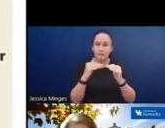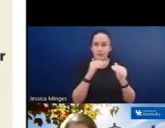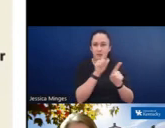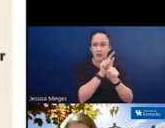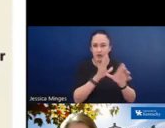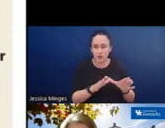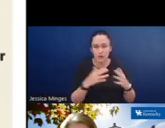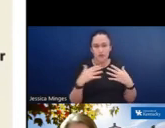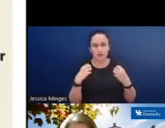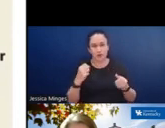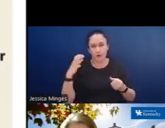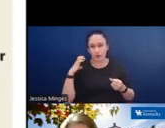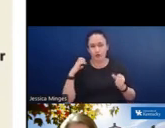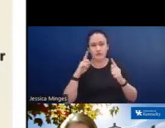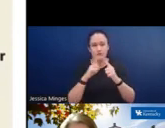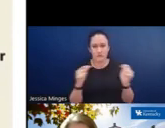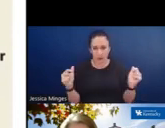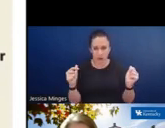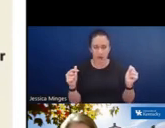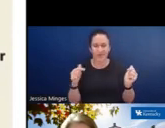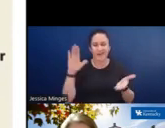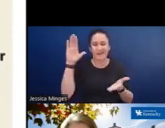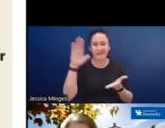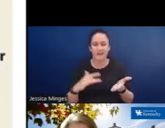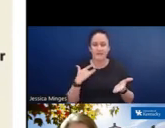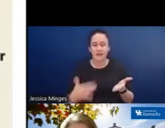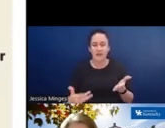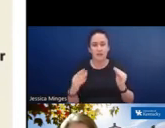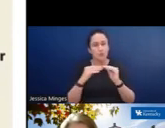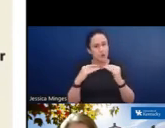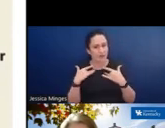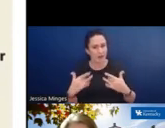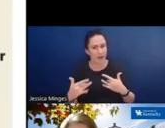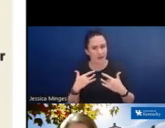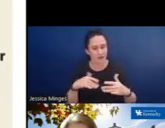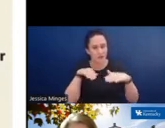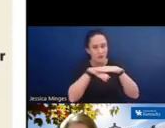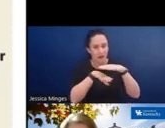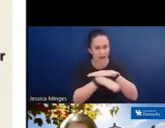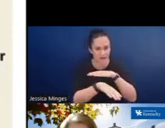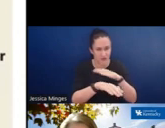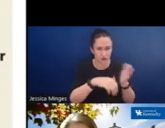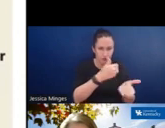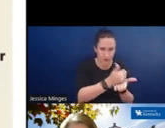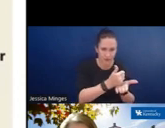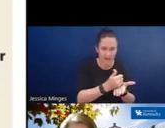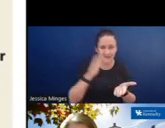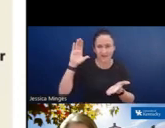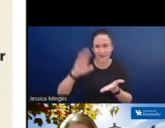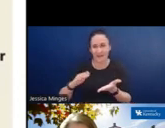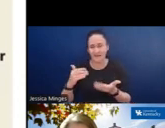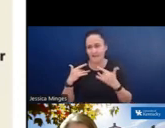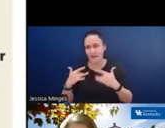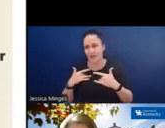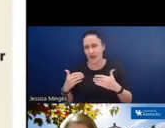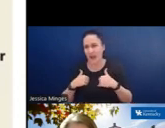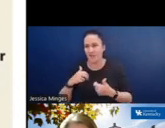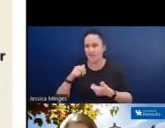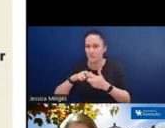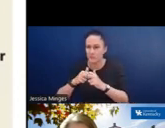coaches, etc., are more likely to access treatment, less likely to have problematic substance